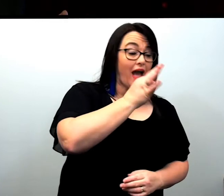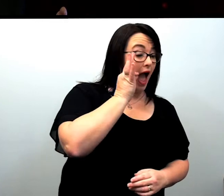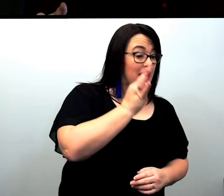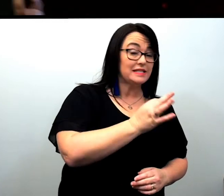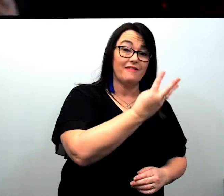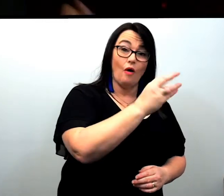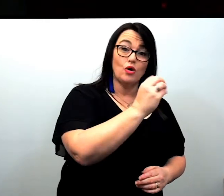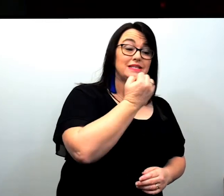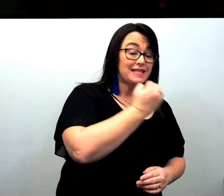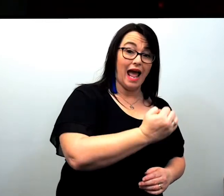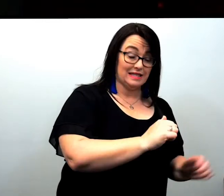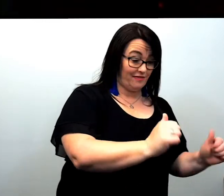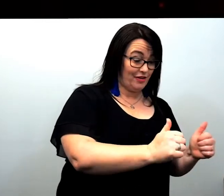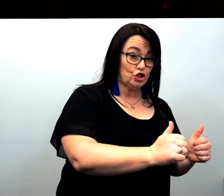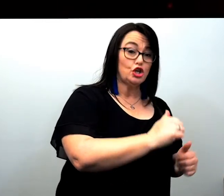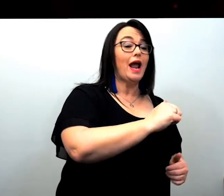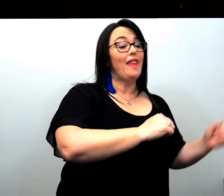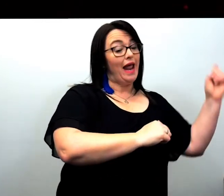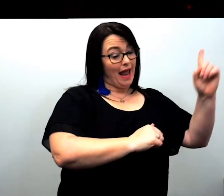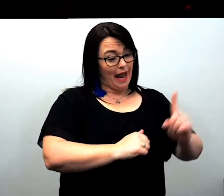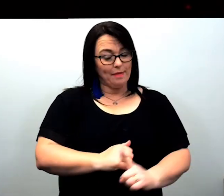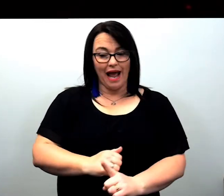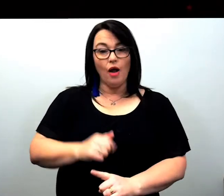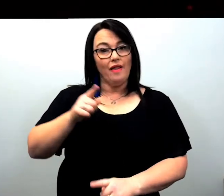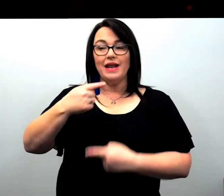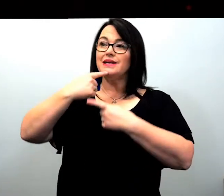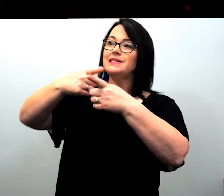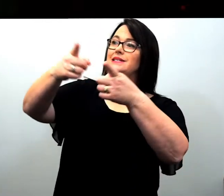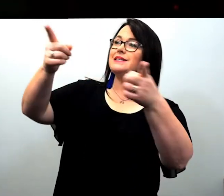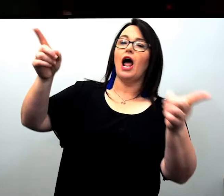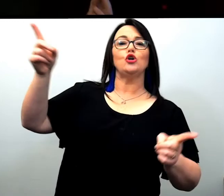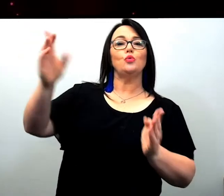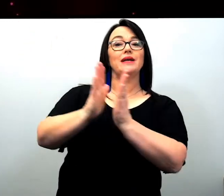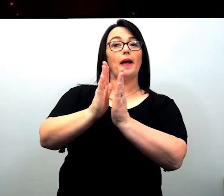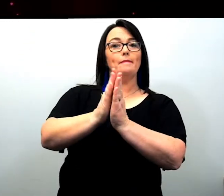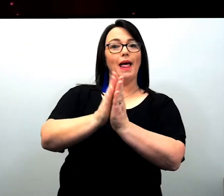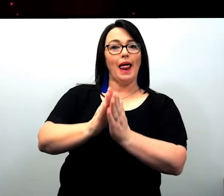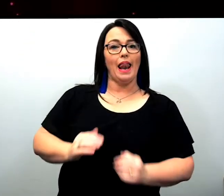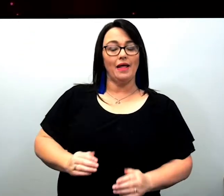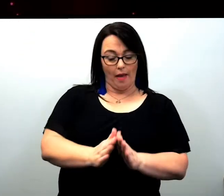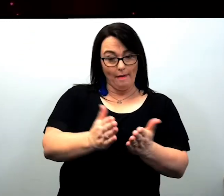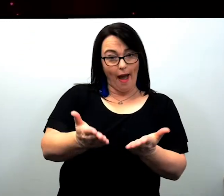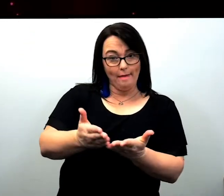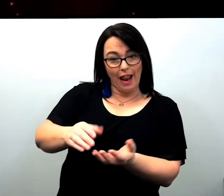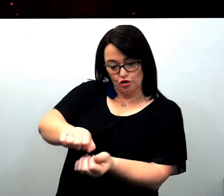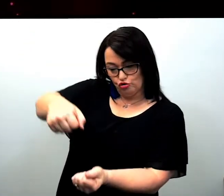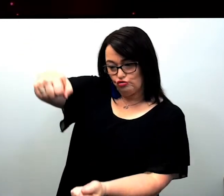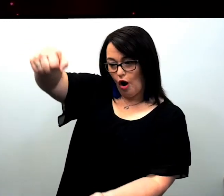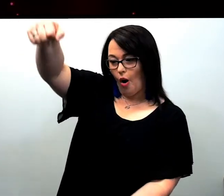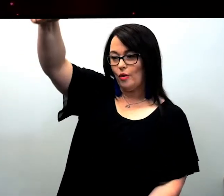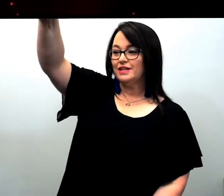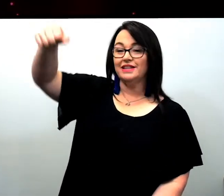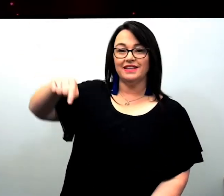himself to the world. And he goes into the temple and he opens a scroll in Luke 4, and it says, "The Spirit of the